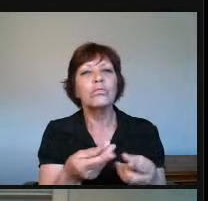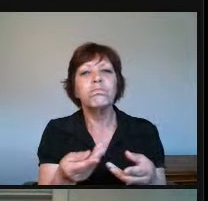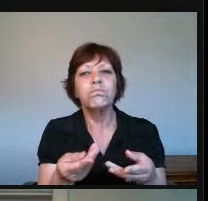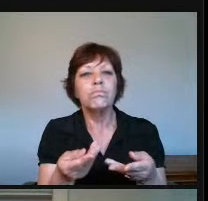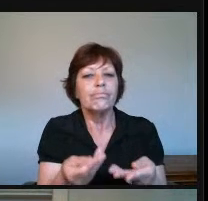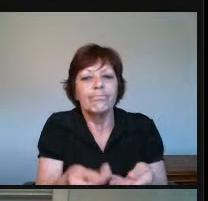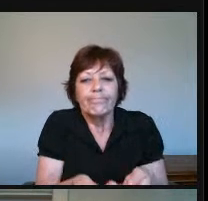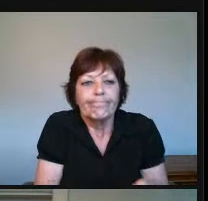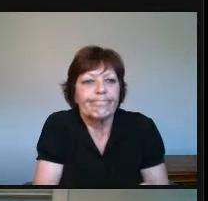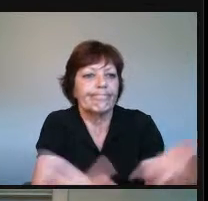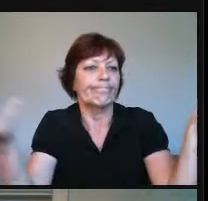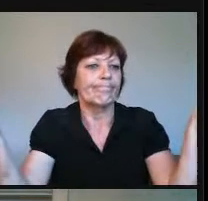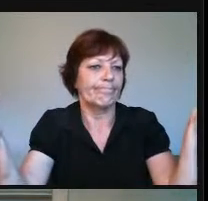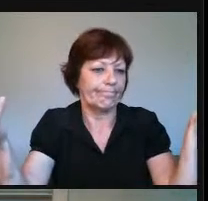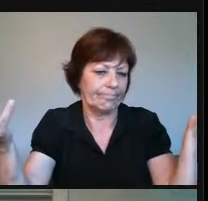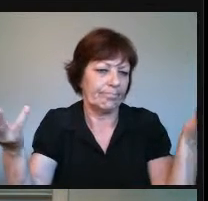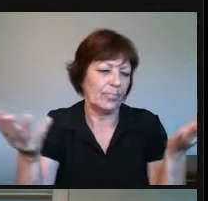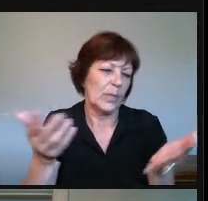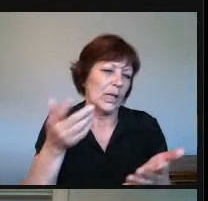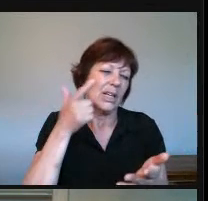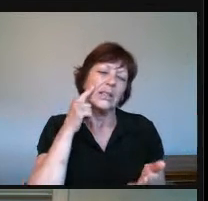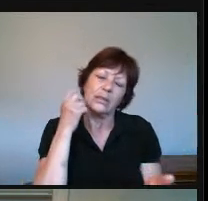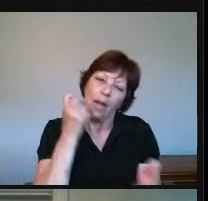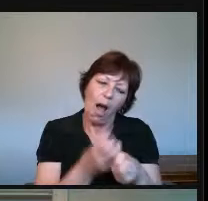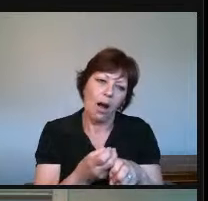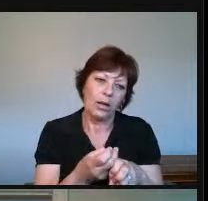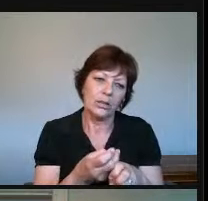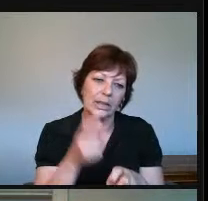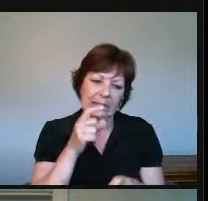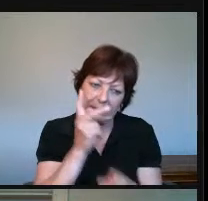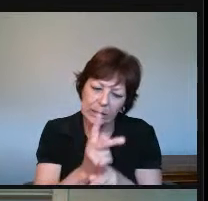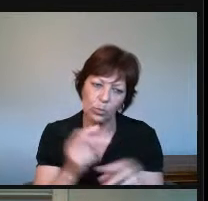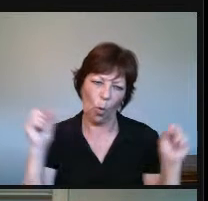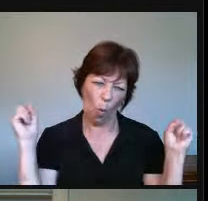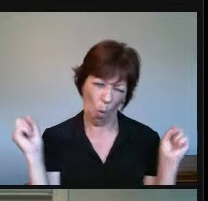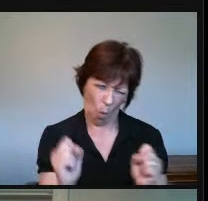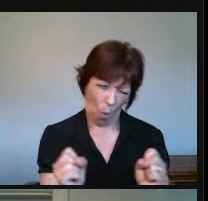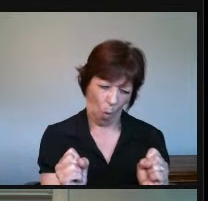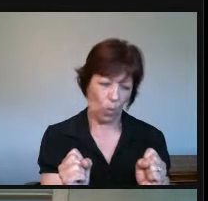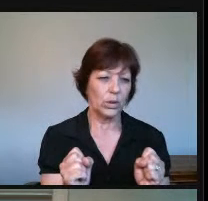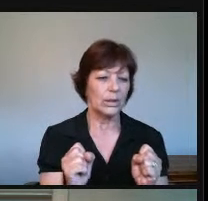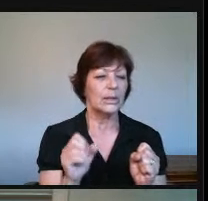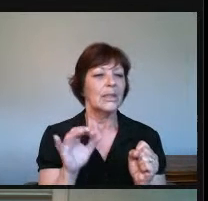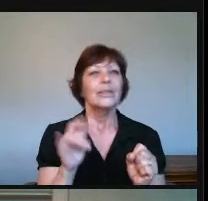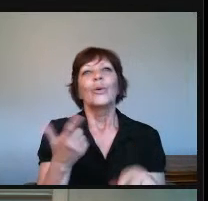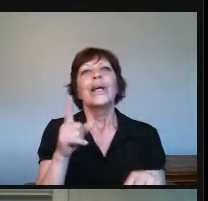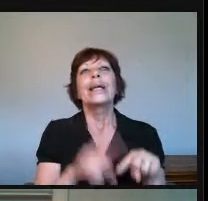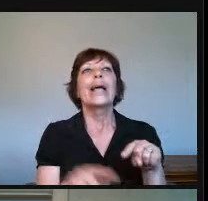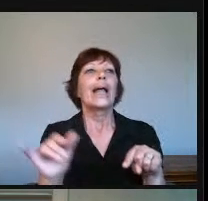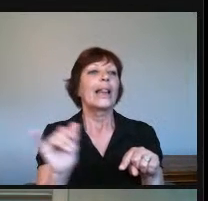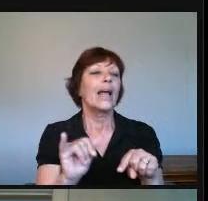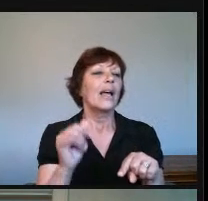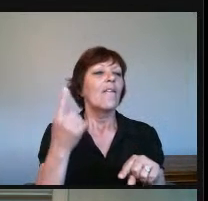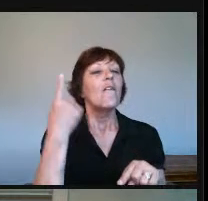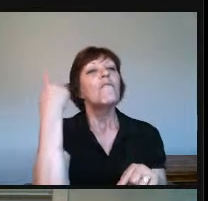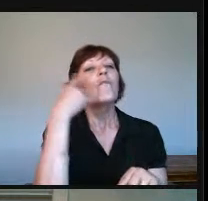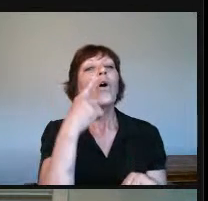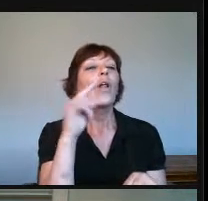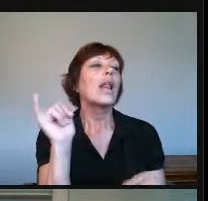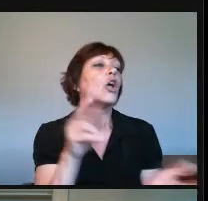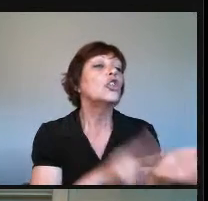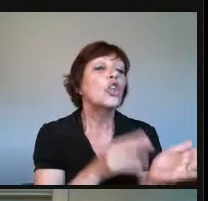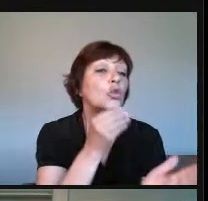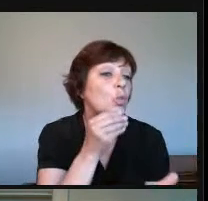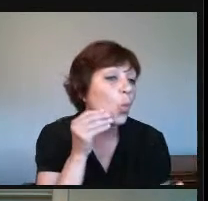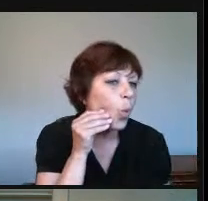disseminate widely. It is very difficult, for example, to do that. And for our home care folks, people